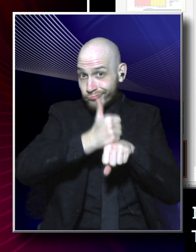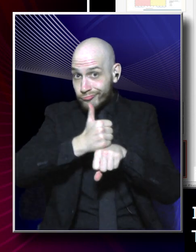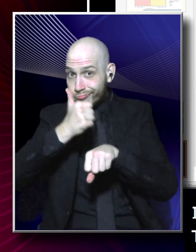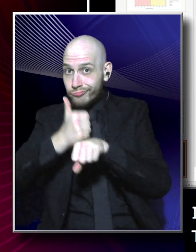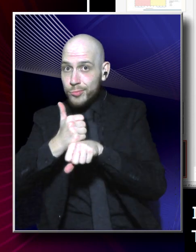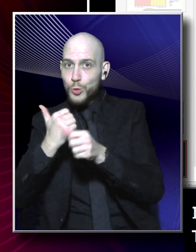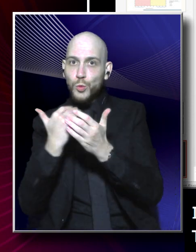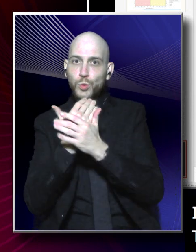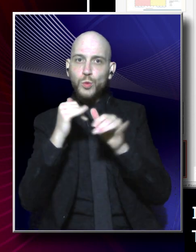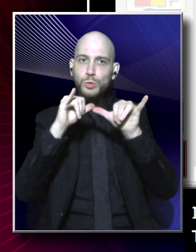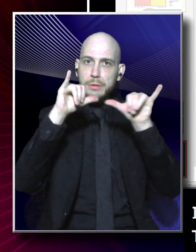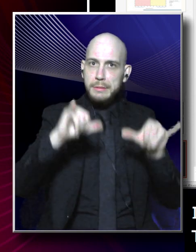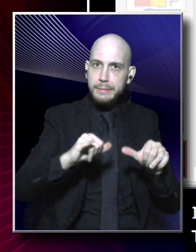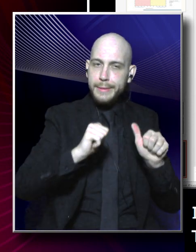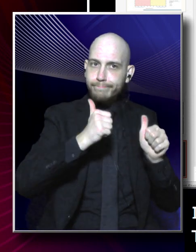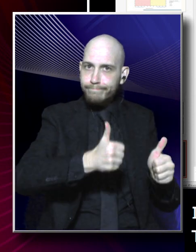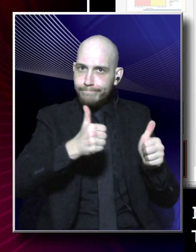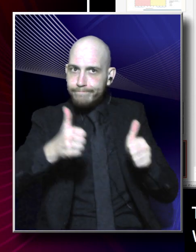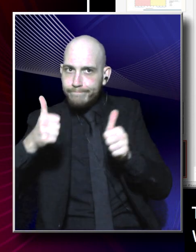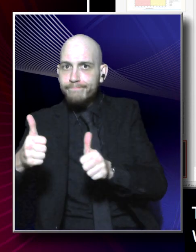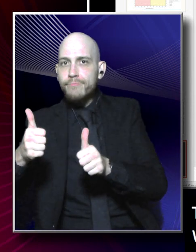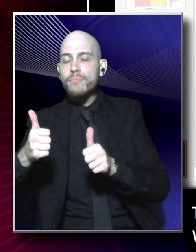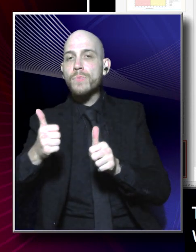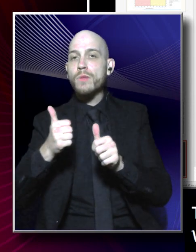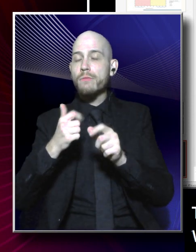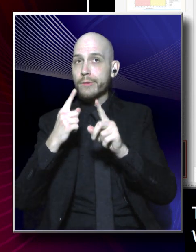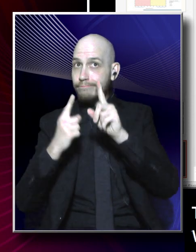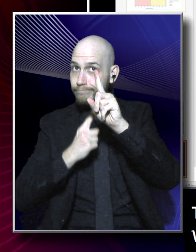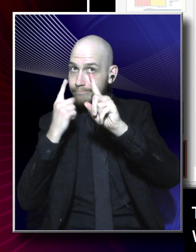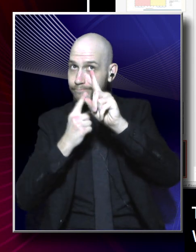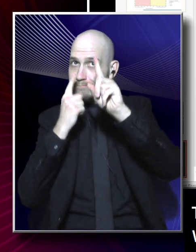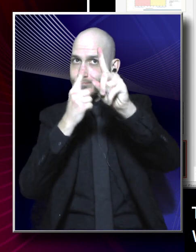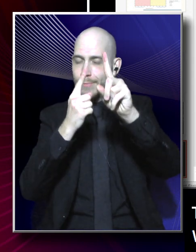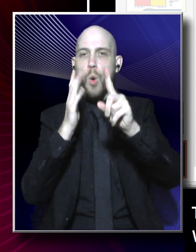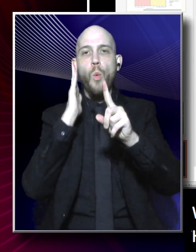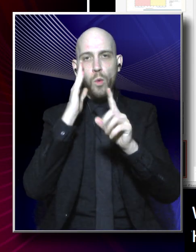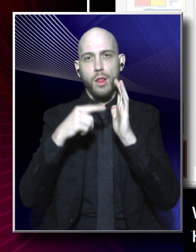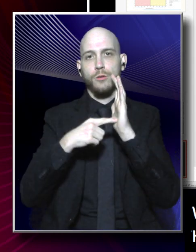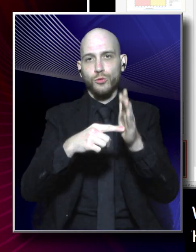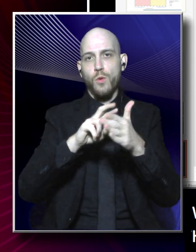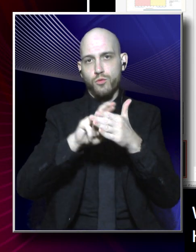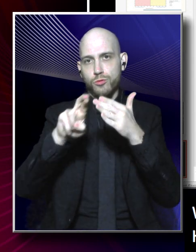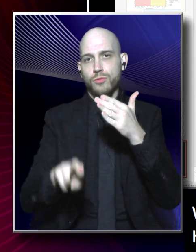working towards, are going to eventually have those results.